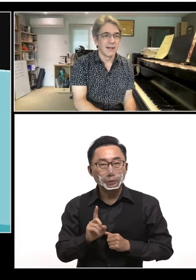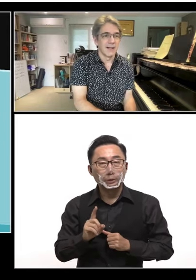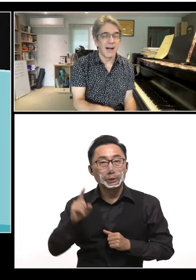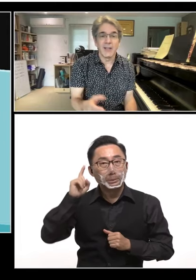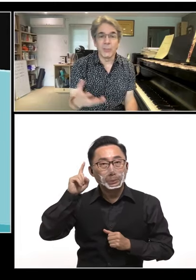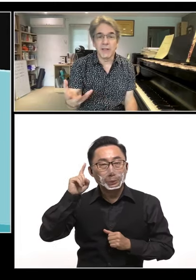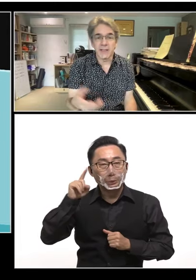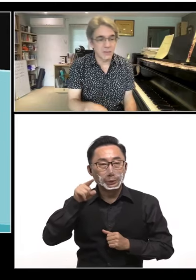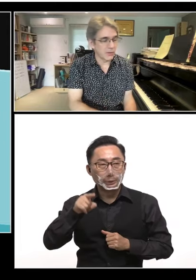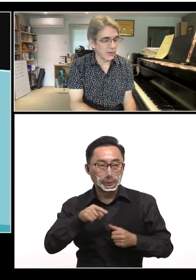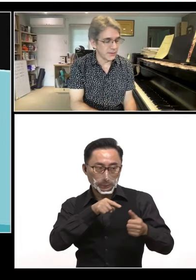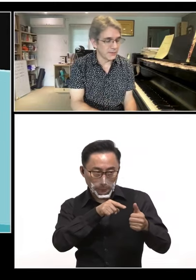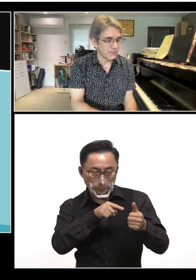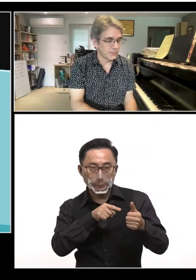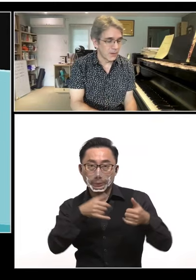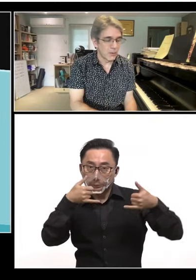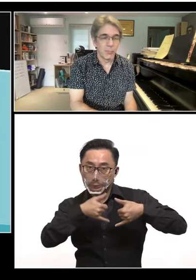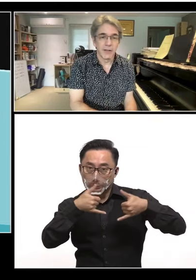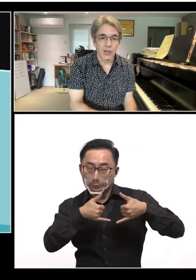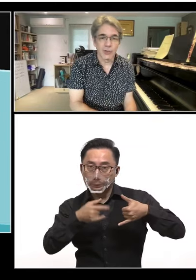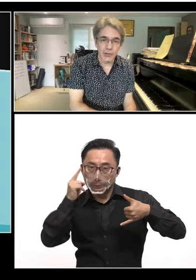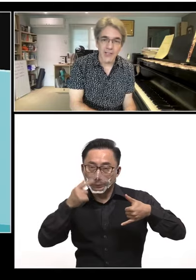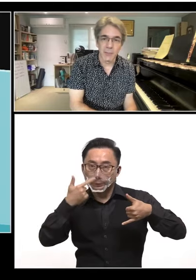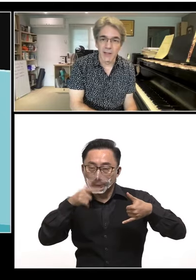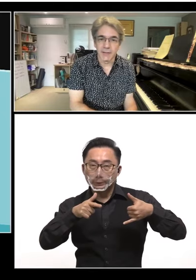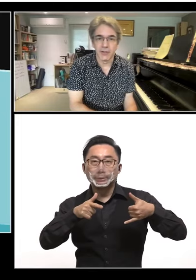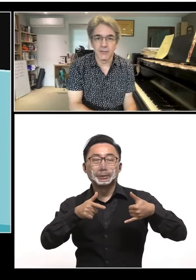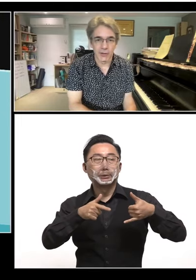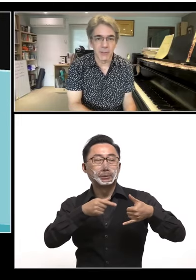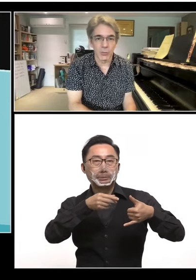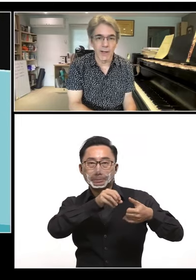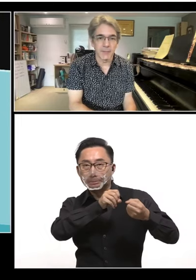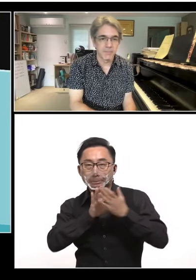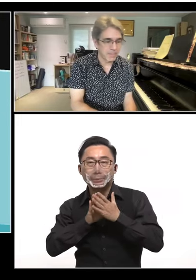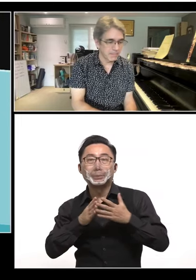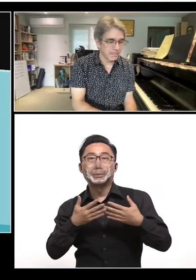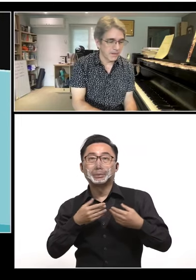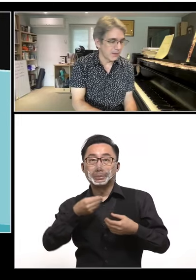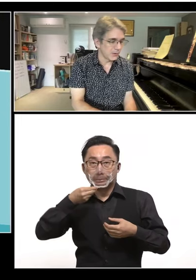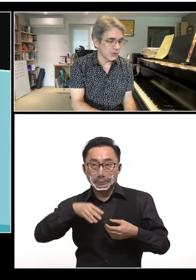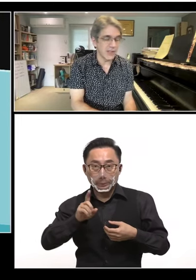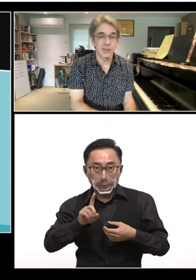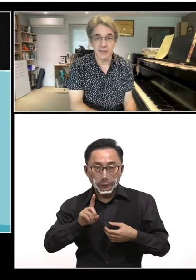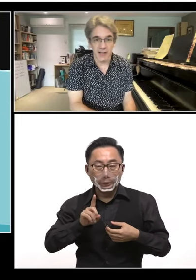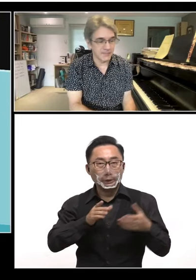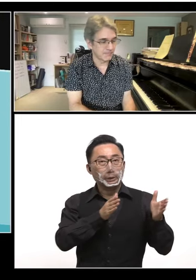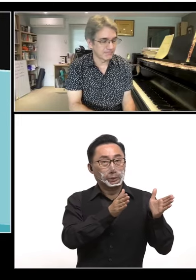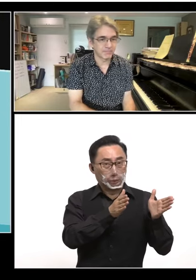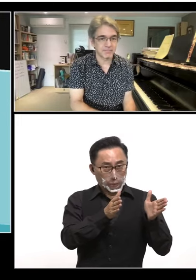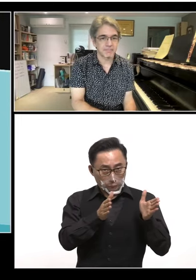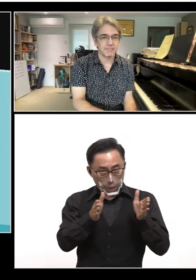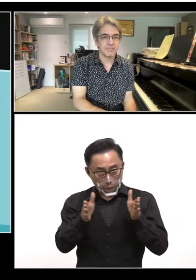and eye-opening experiences, but it's also changed my life in a very big way. Please change the